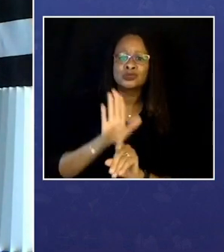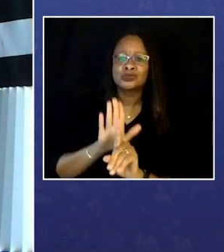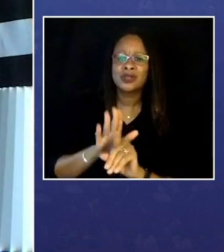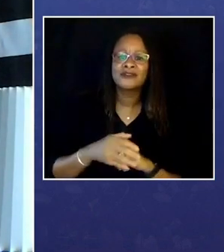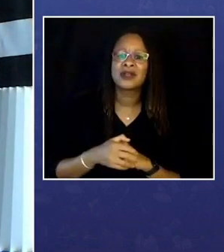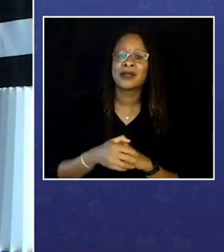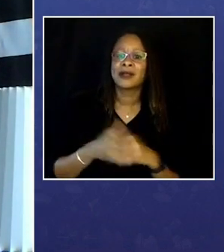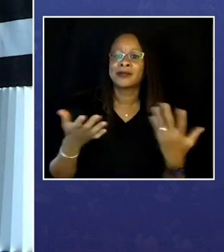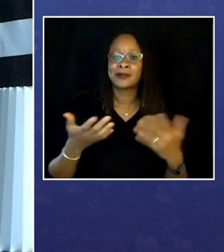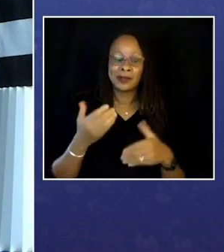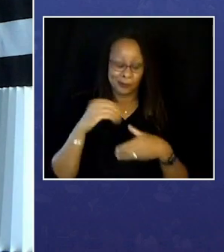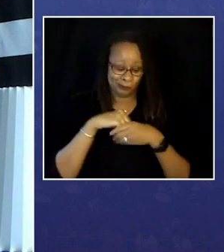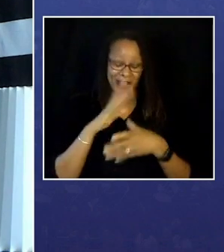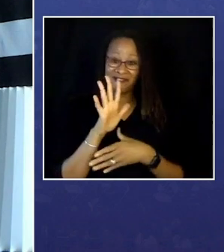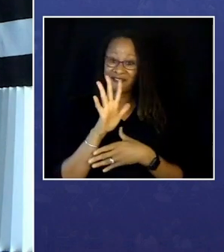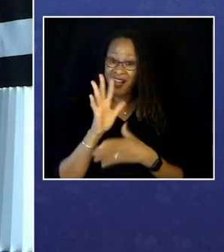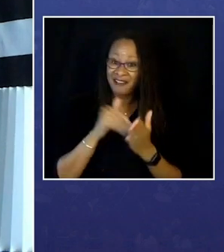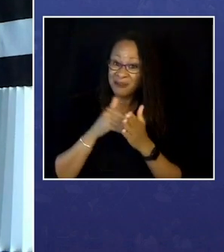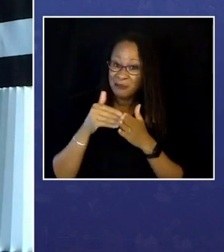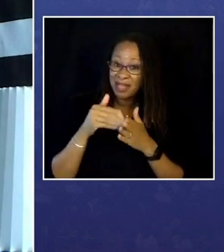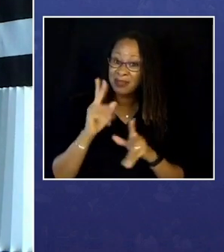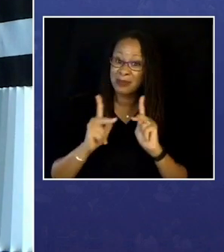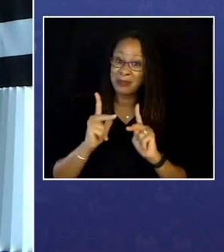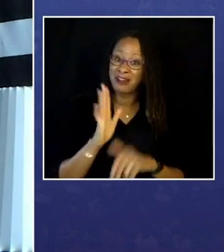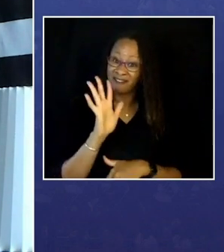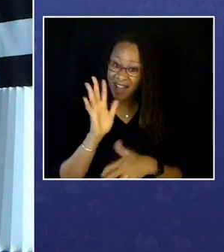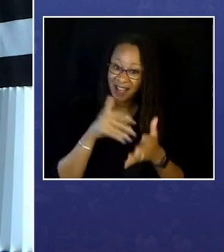you yourself were among the